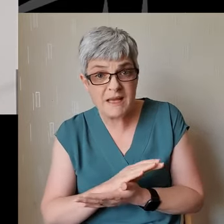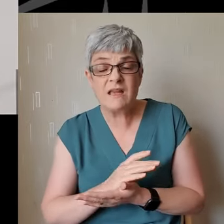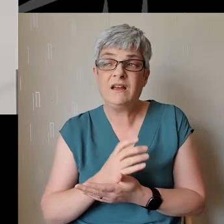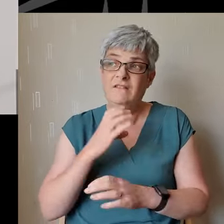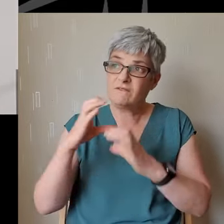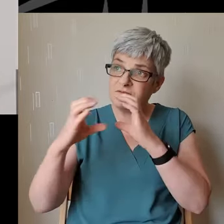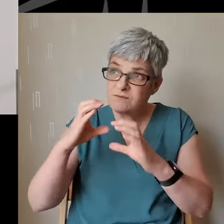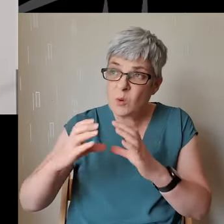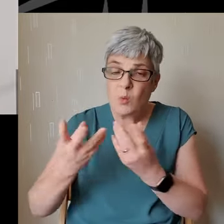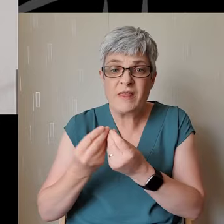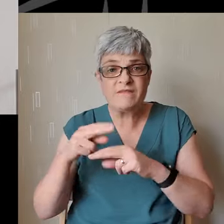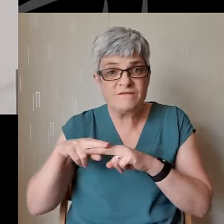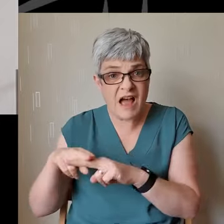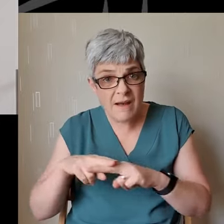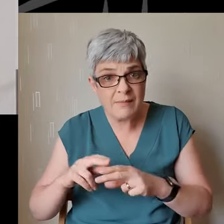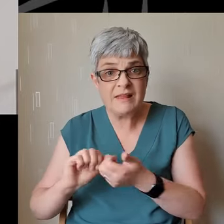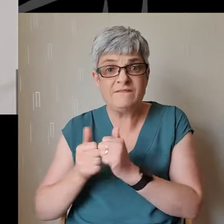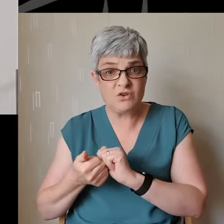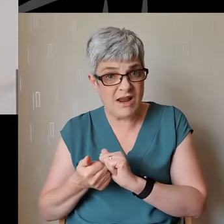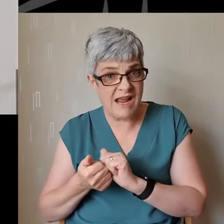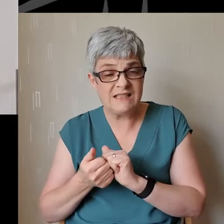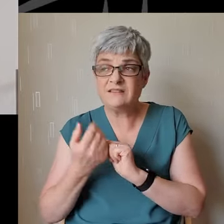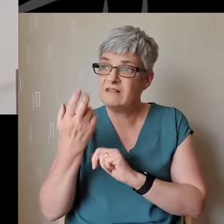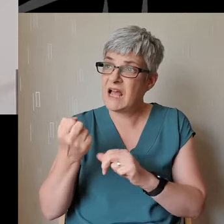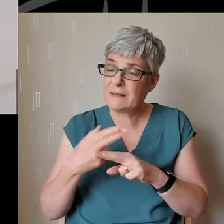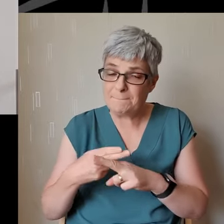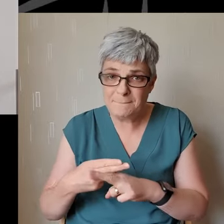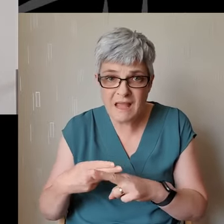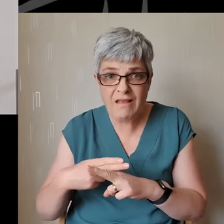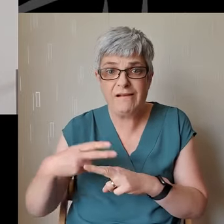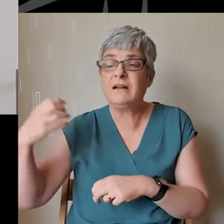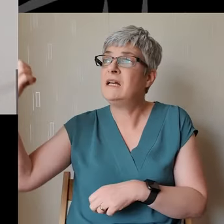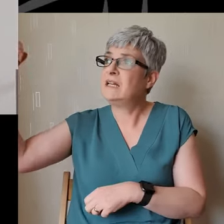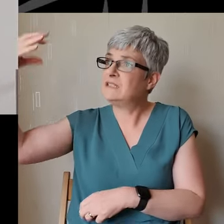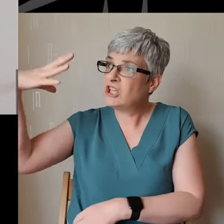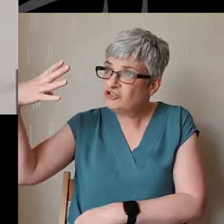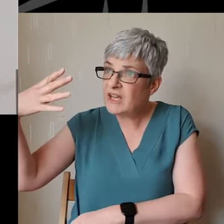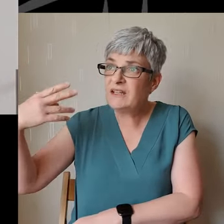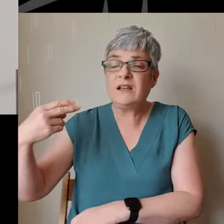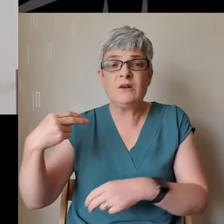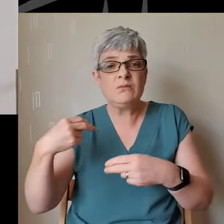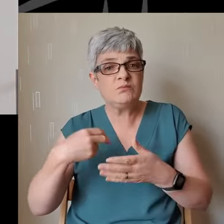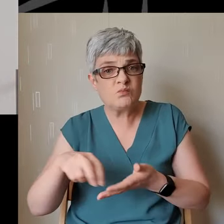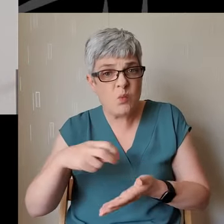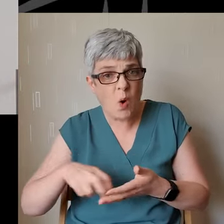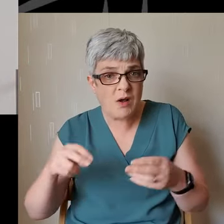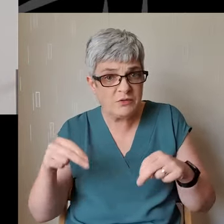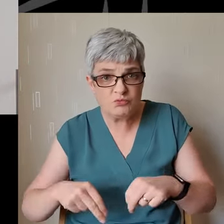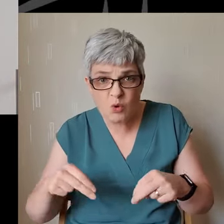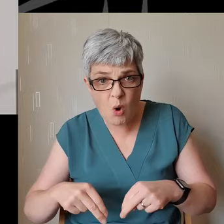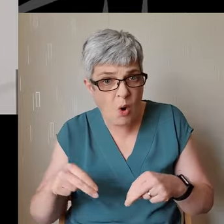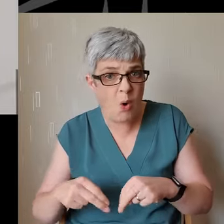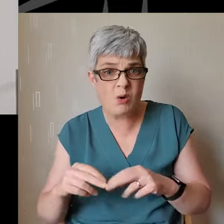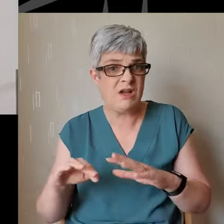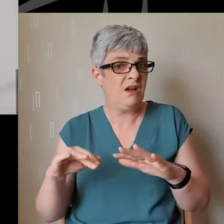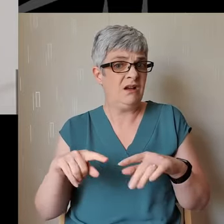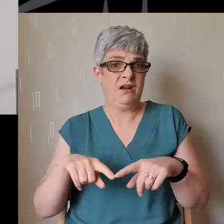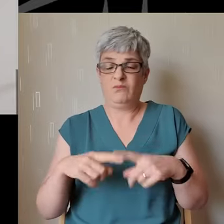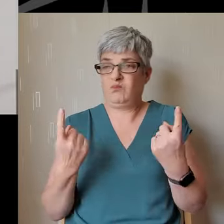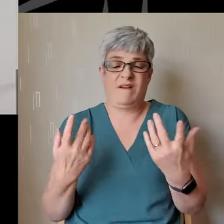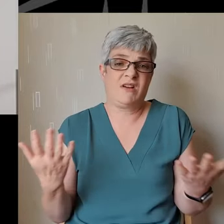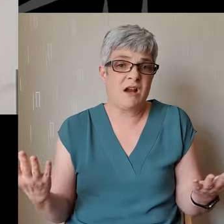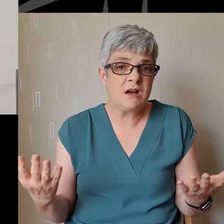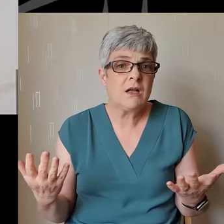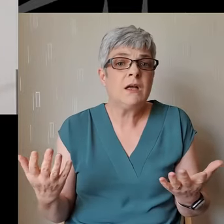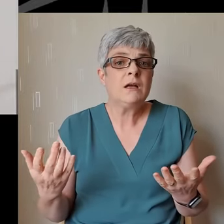or friends, we've maybe enjoyed a meal, maybe the sun was shining when we were taking the dogs for a walk, or whatever. Maybe we've gone